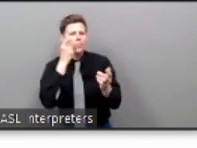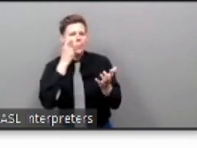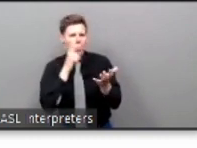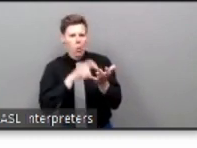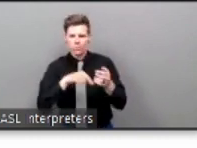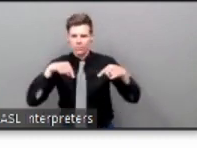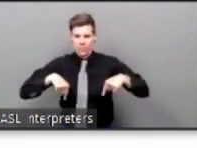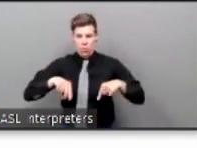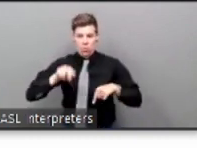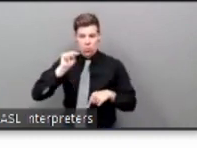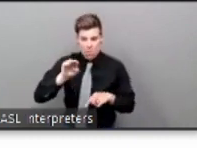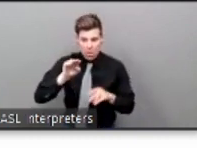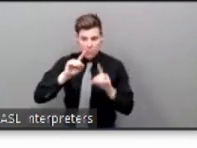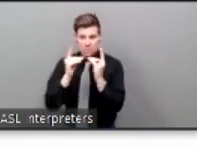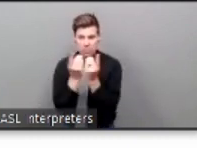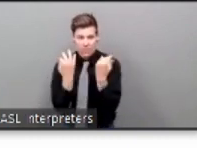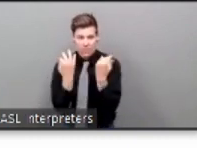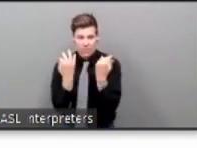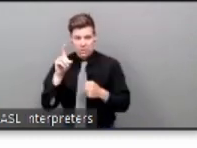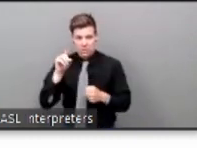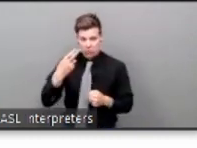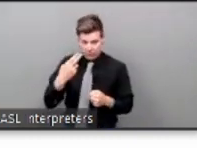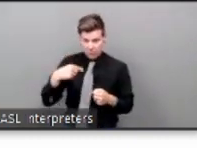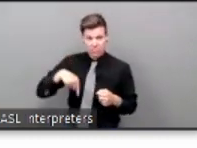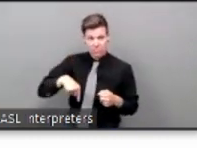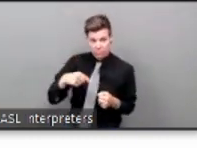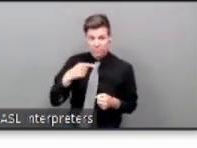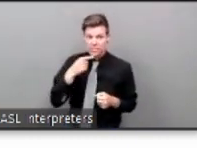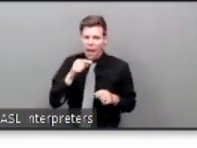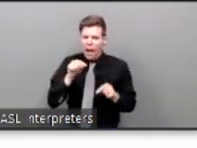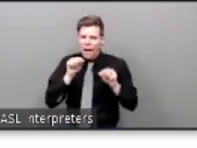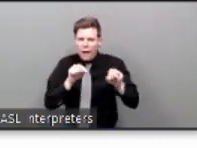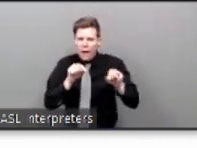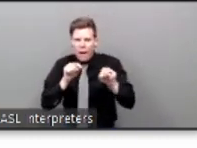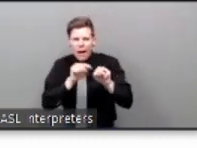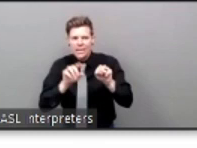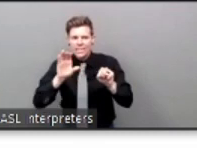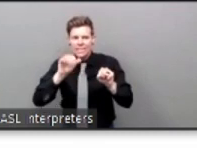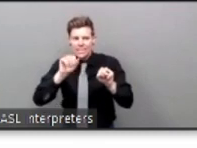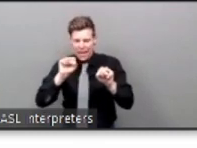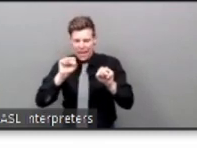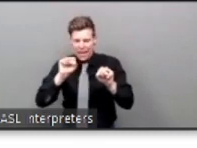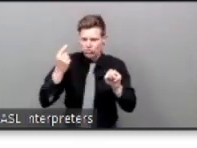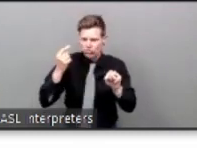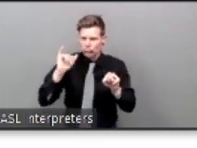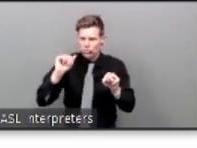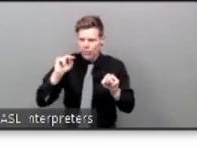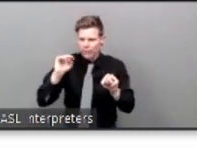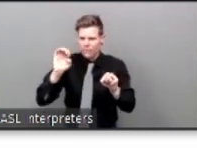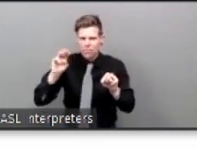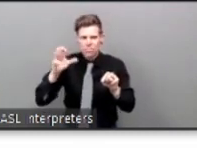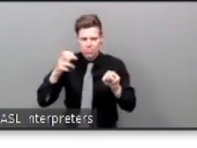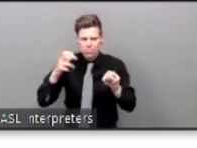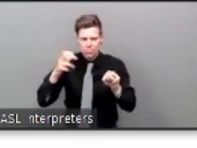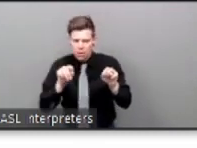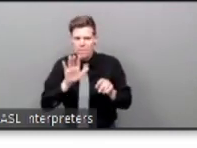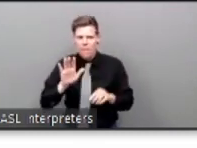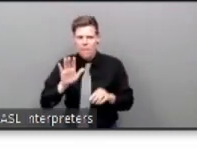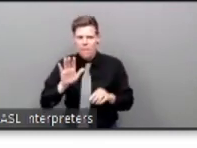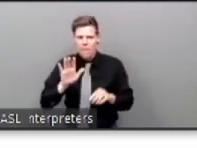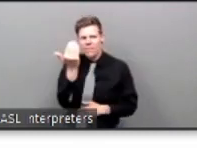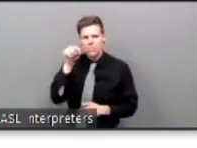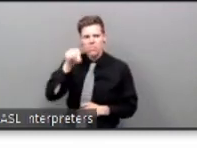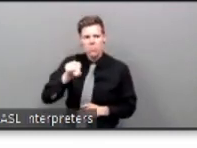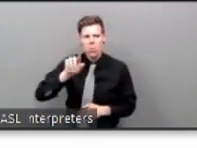if you take every case we've had from January to May, you're 15.5 times more likely to be infected with